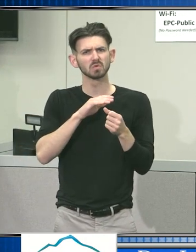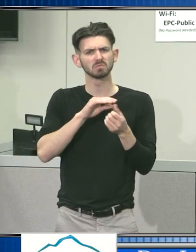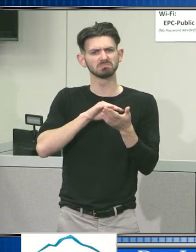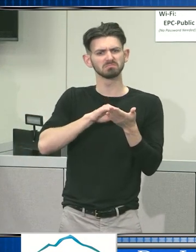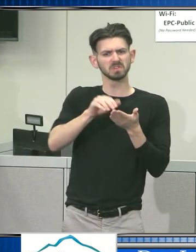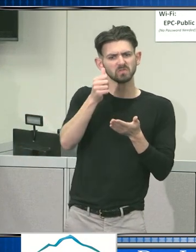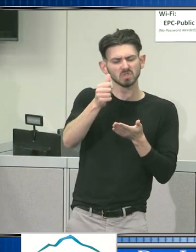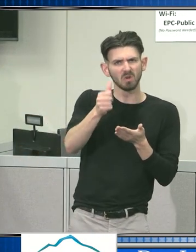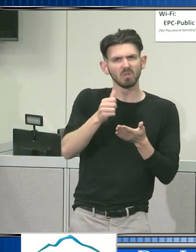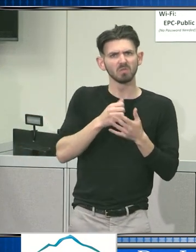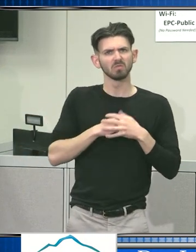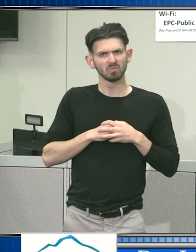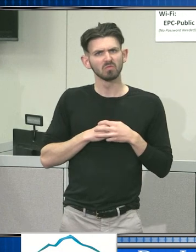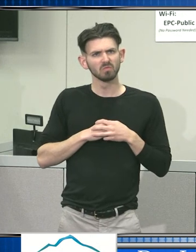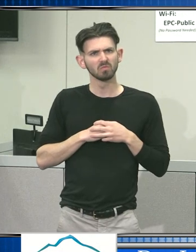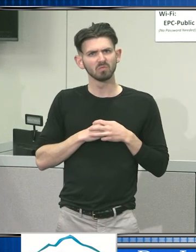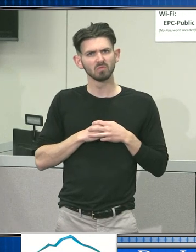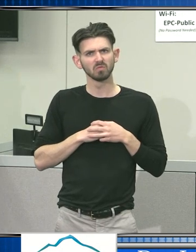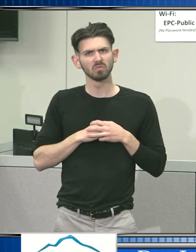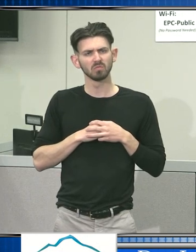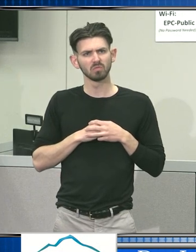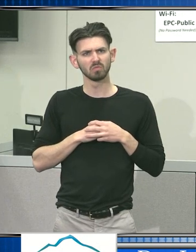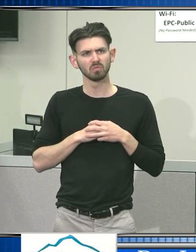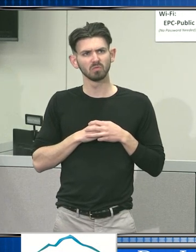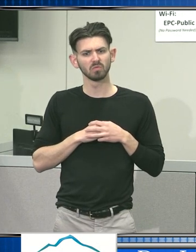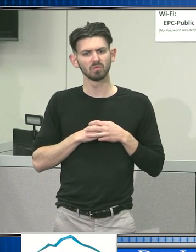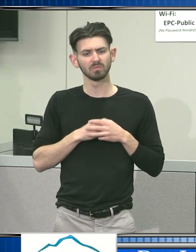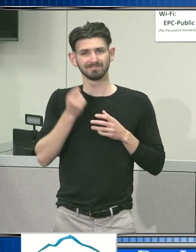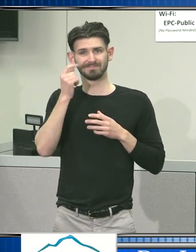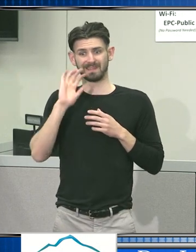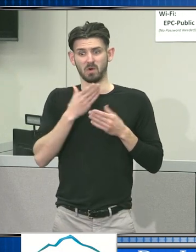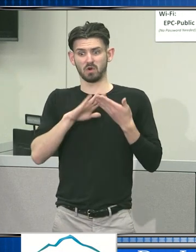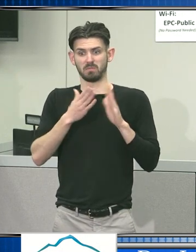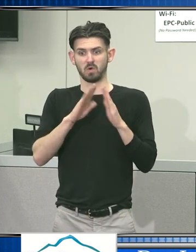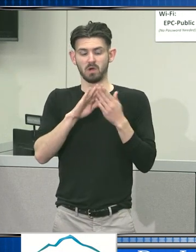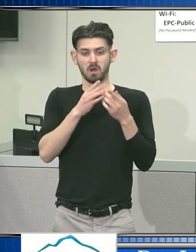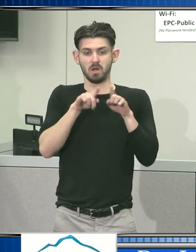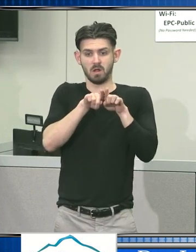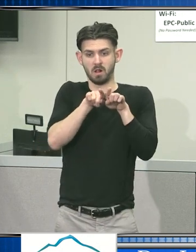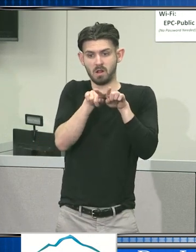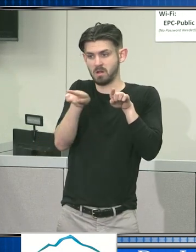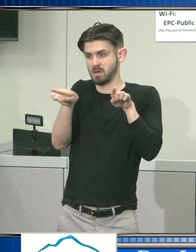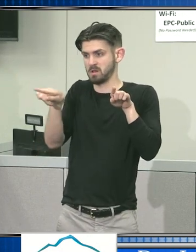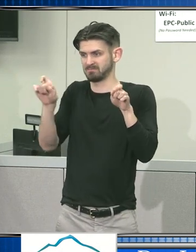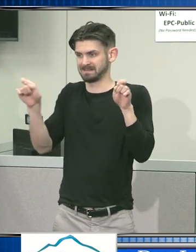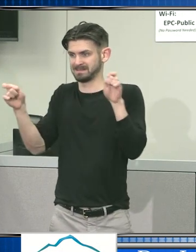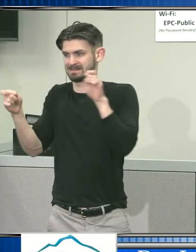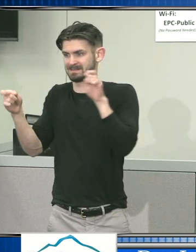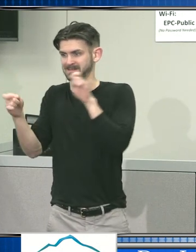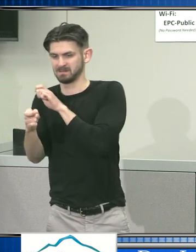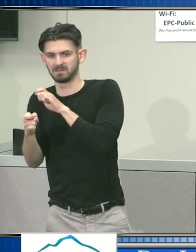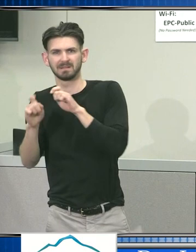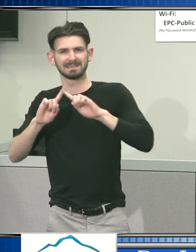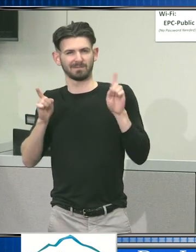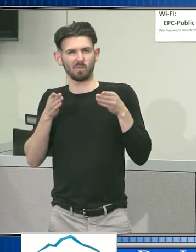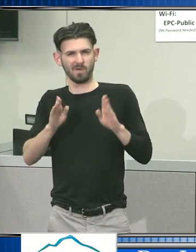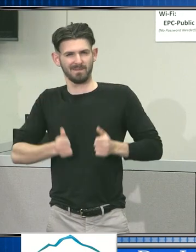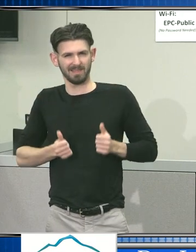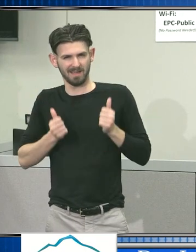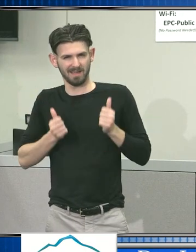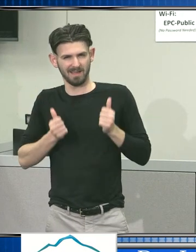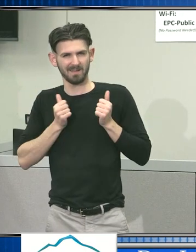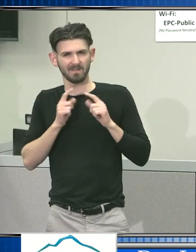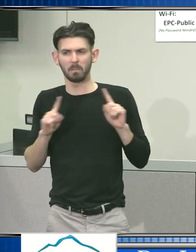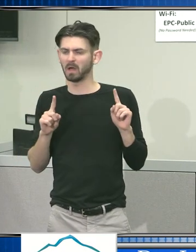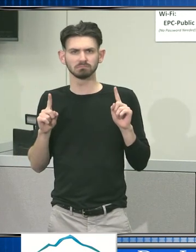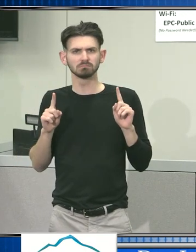Know that with best intent, our whole community is shifting, and we want to do that to take care of one another. But it would be really normal for you to have a place in your day where